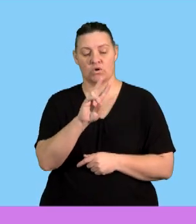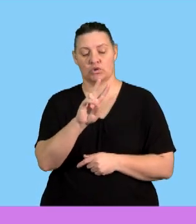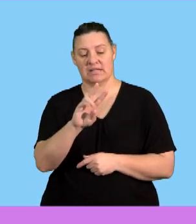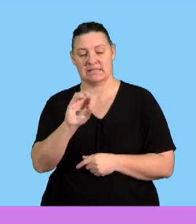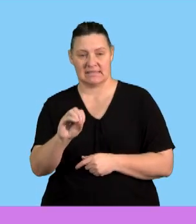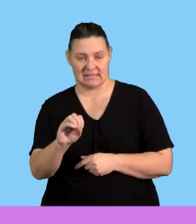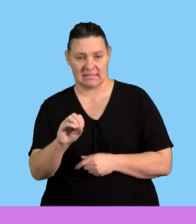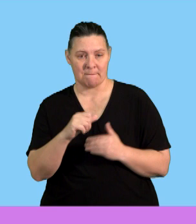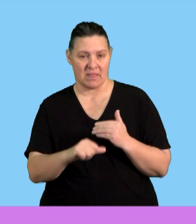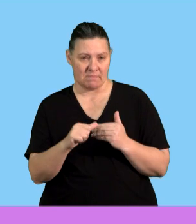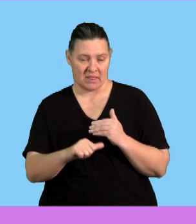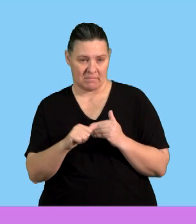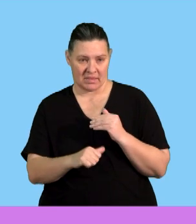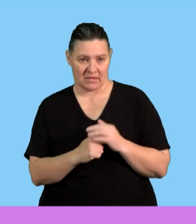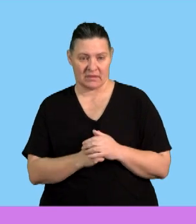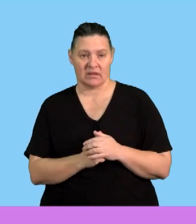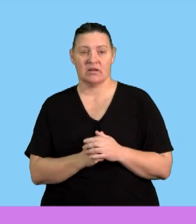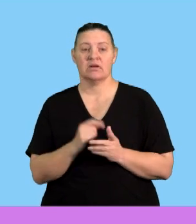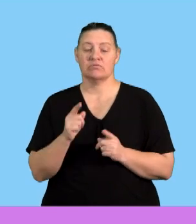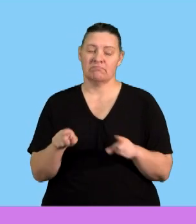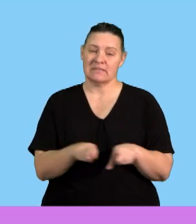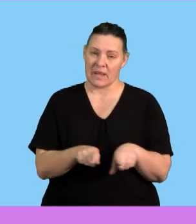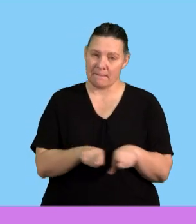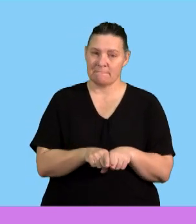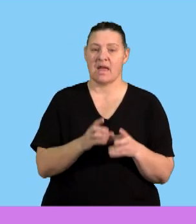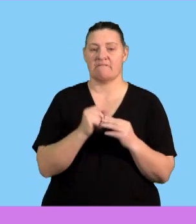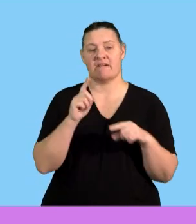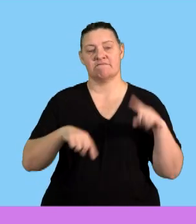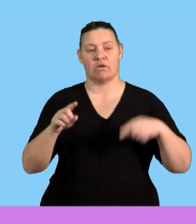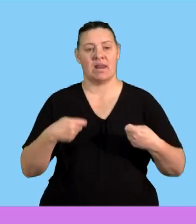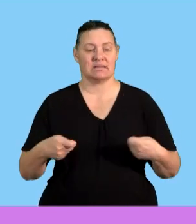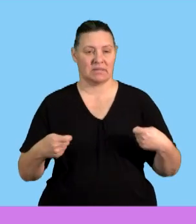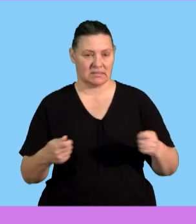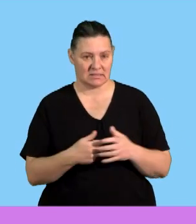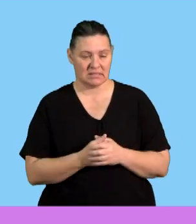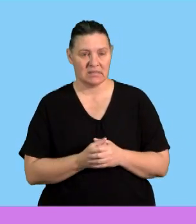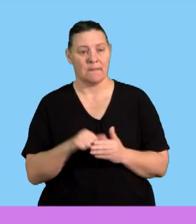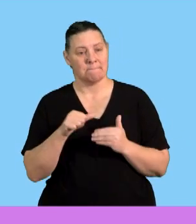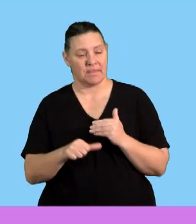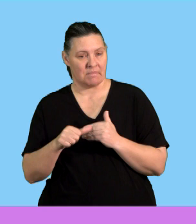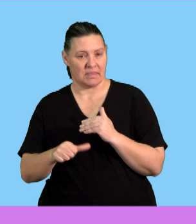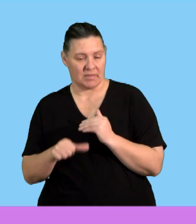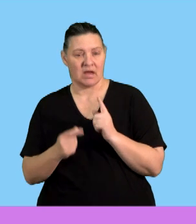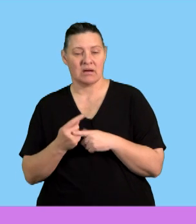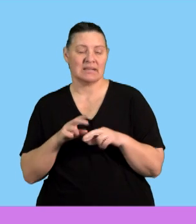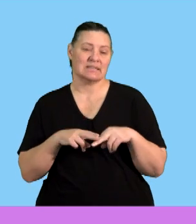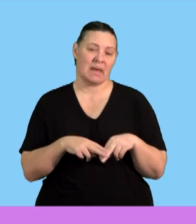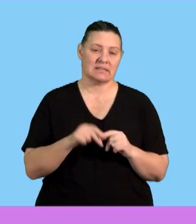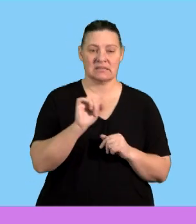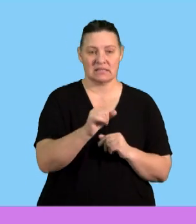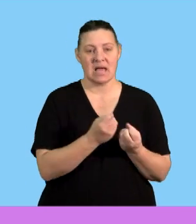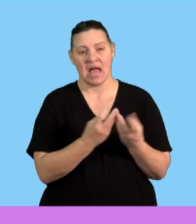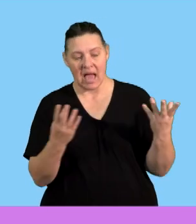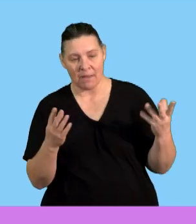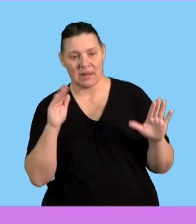7,420 Rand a month. She also has a variable expenses every month, which depends on how many